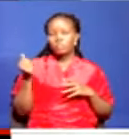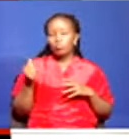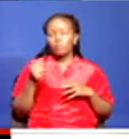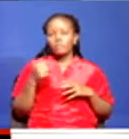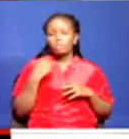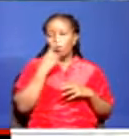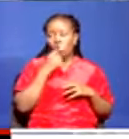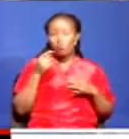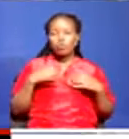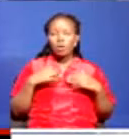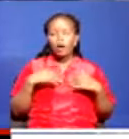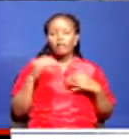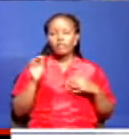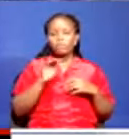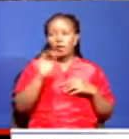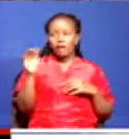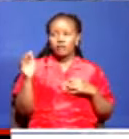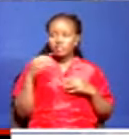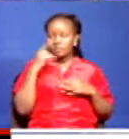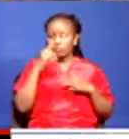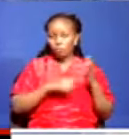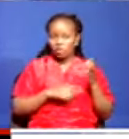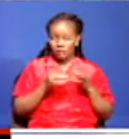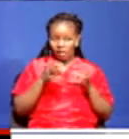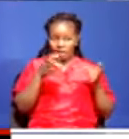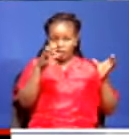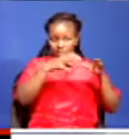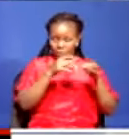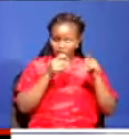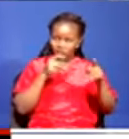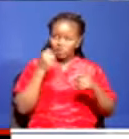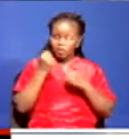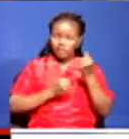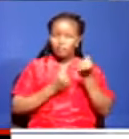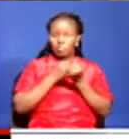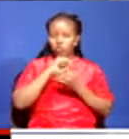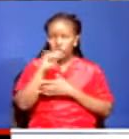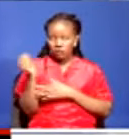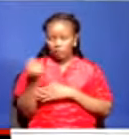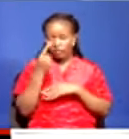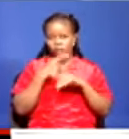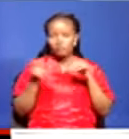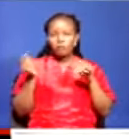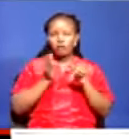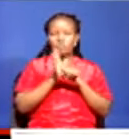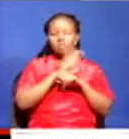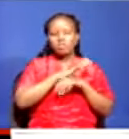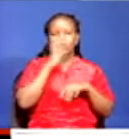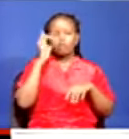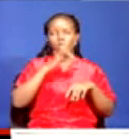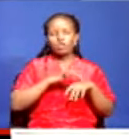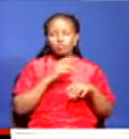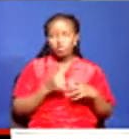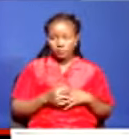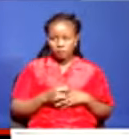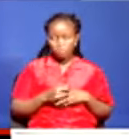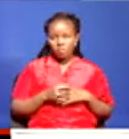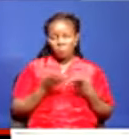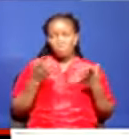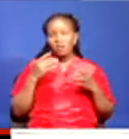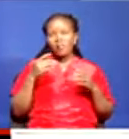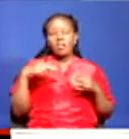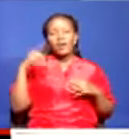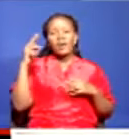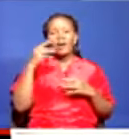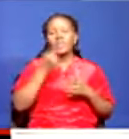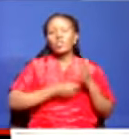Highview, RJ Kalaya, said such companies need support to recover from the effects of the COVID-19 pandemic. With the high cost of living, I think the spending